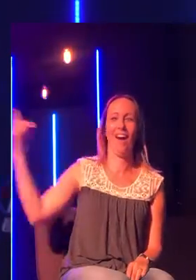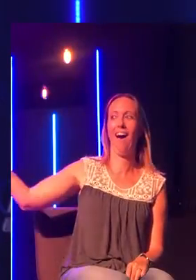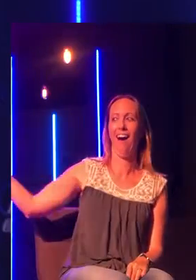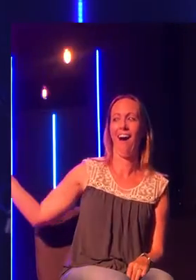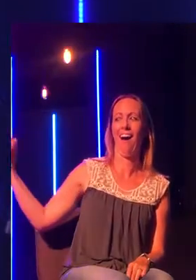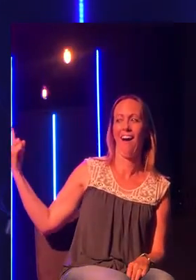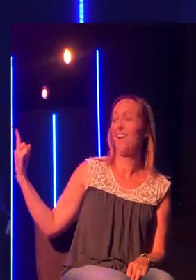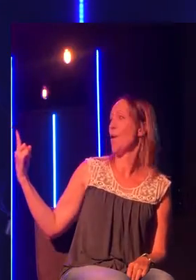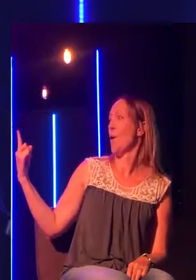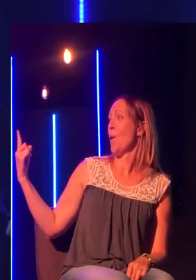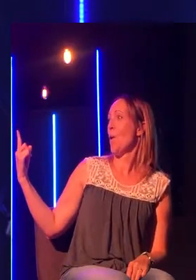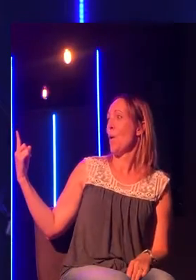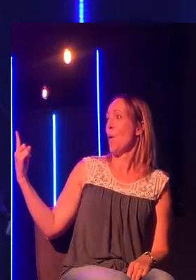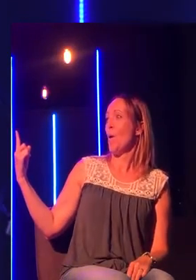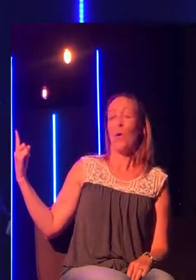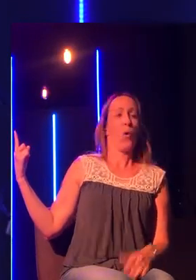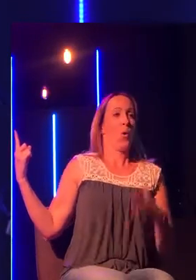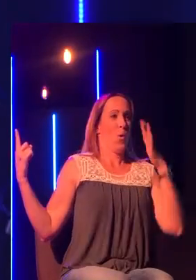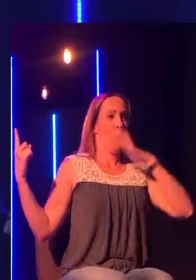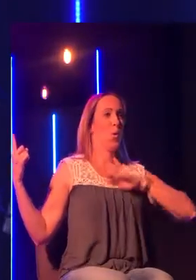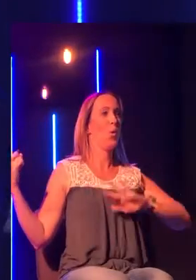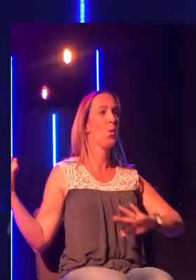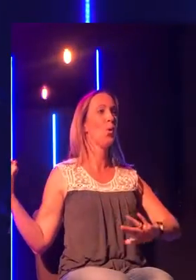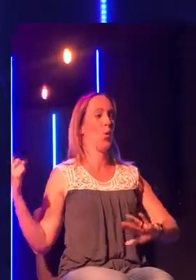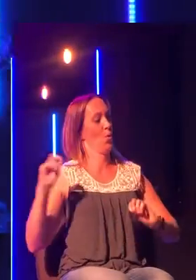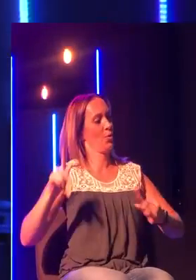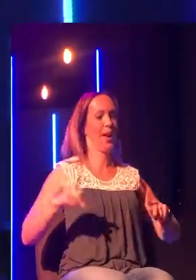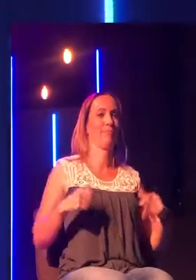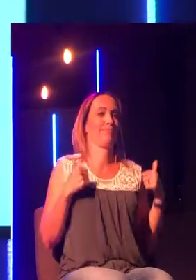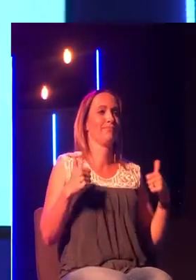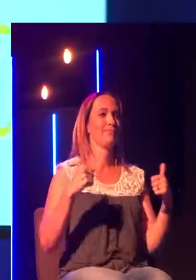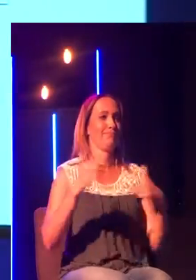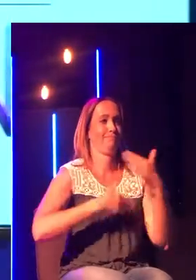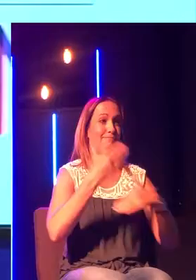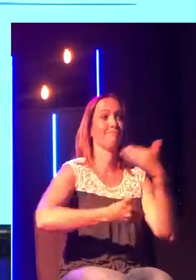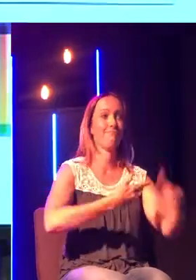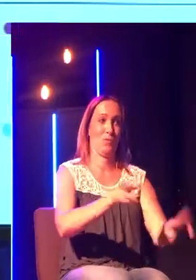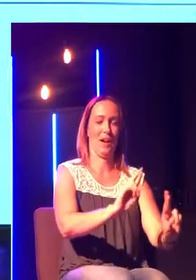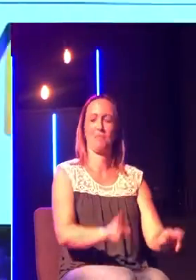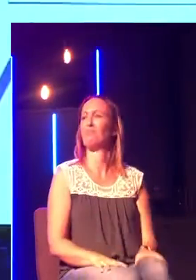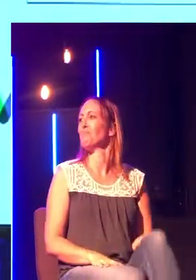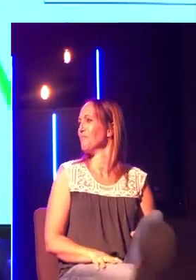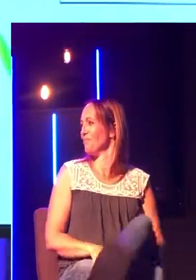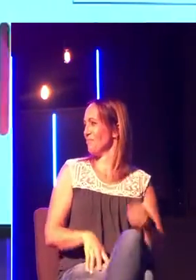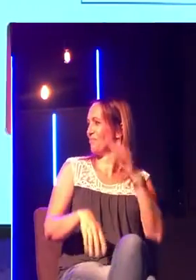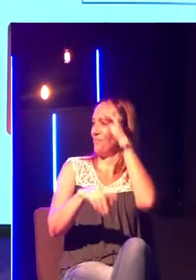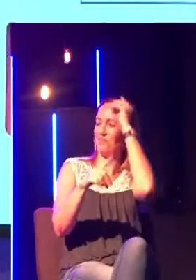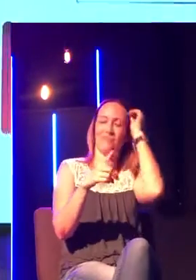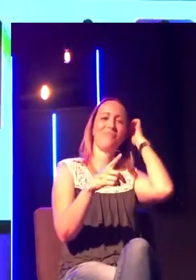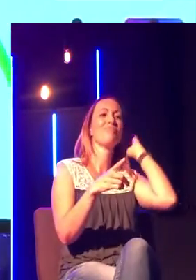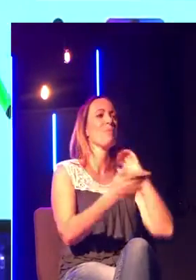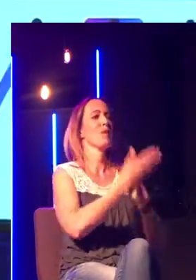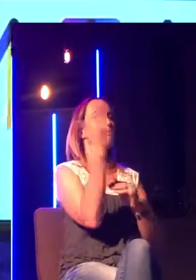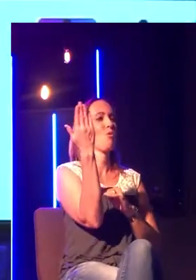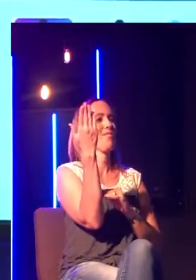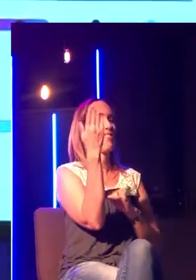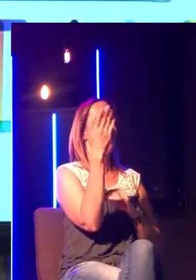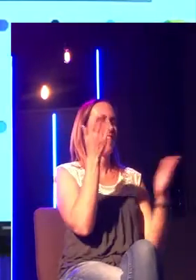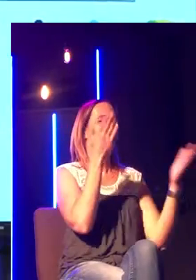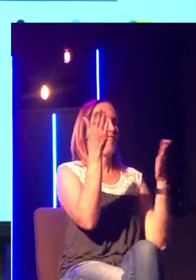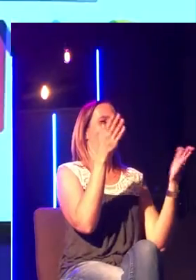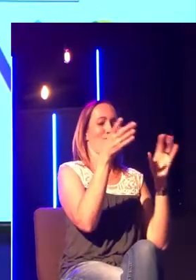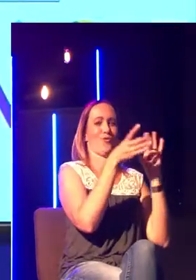coming up on stage, and she's like, "Here we go. Here we go." This morning, we're going to conclude the series, Matters of the